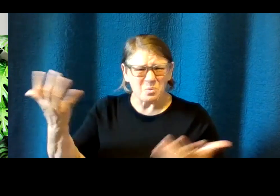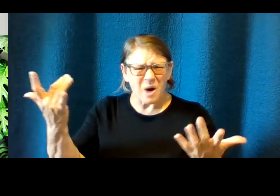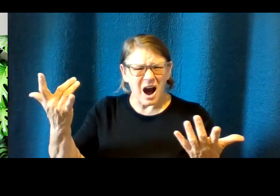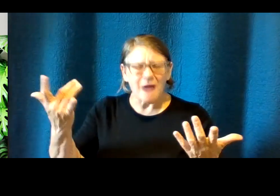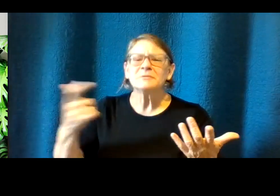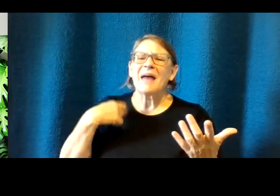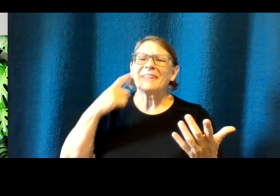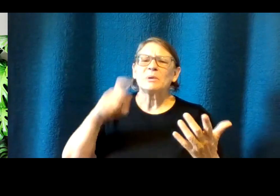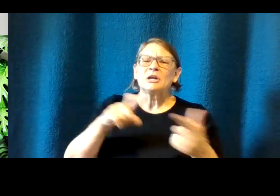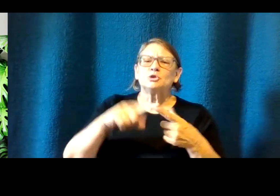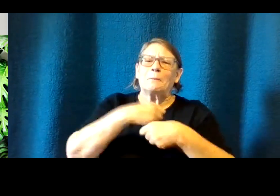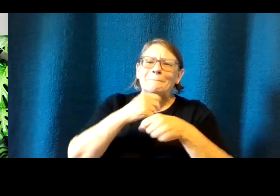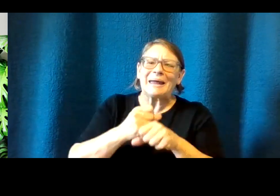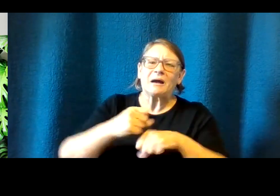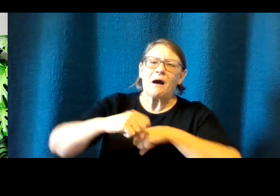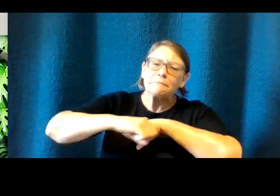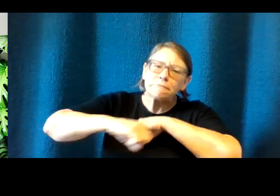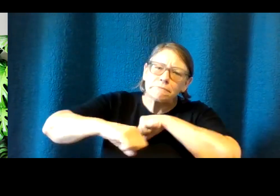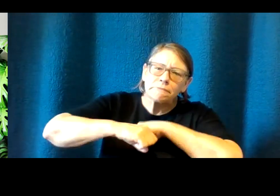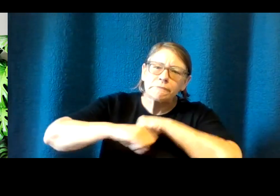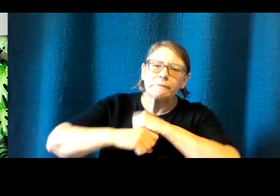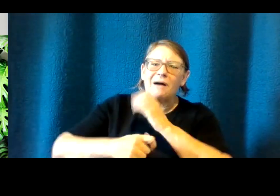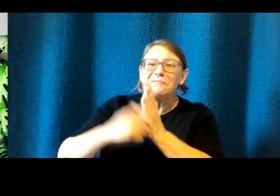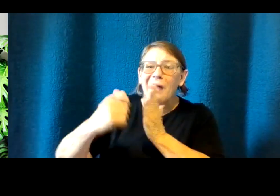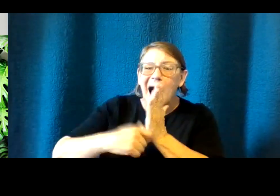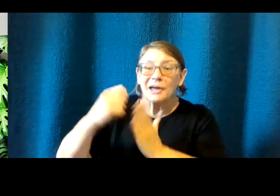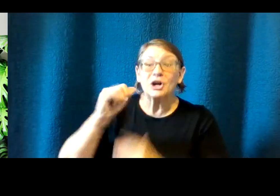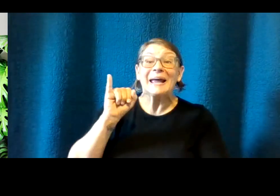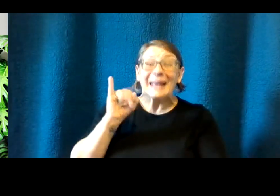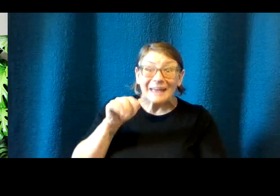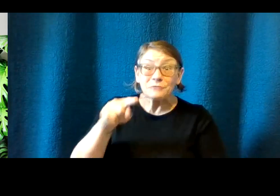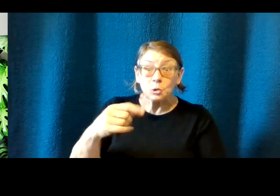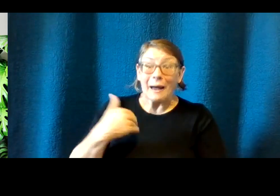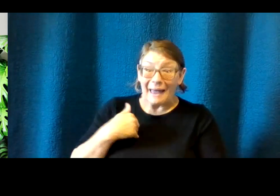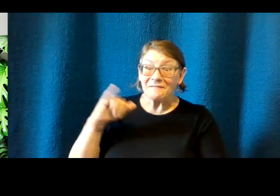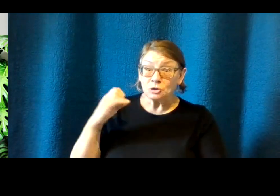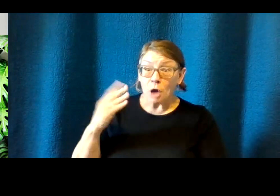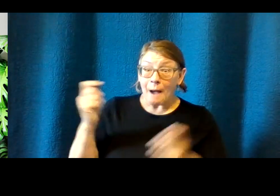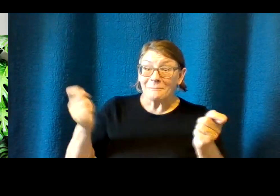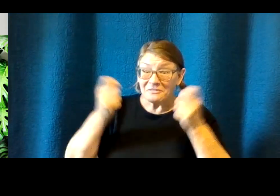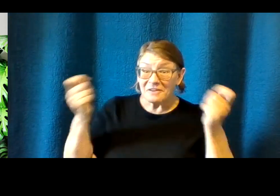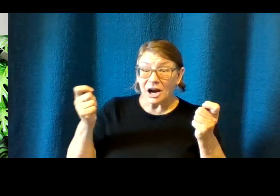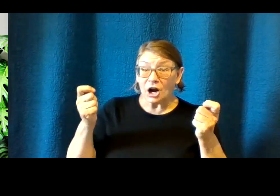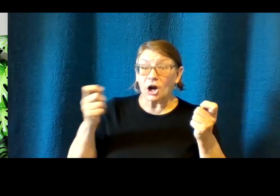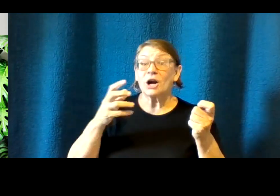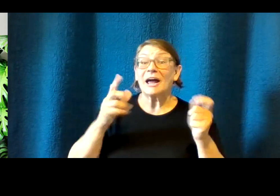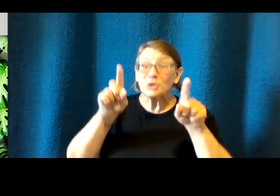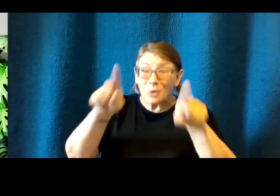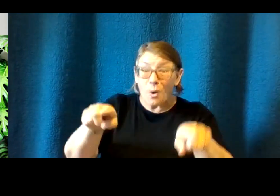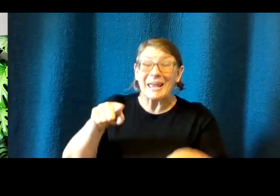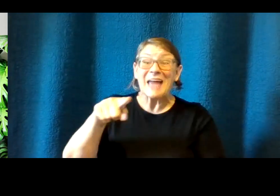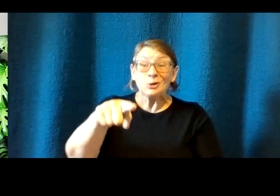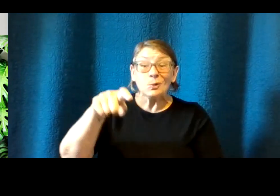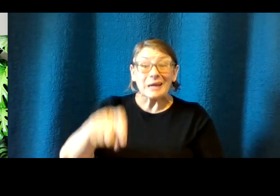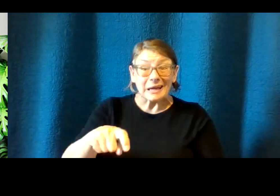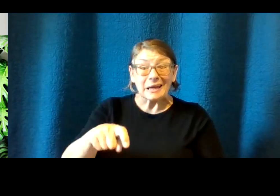or some kind of campaign about if you are having a job fair and you do need an accommodation, that there's a